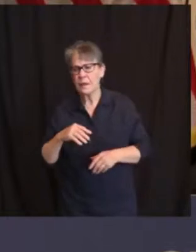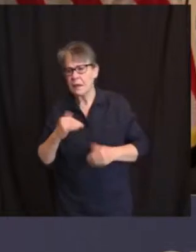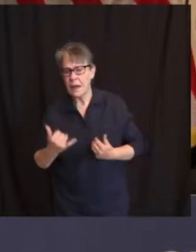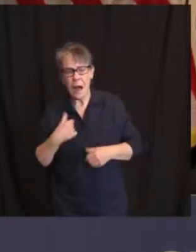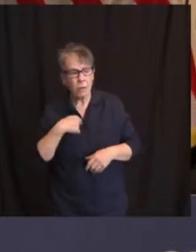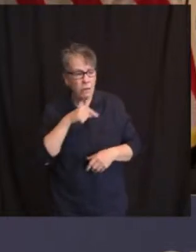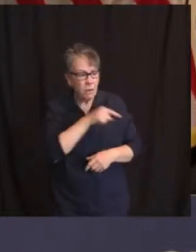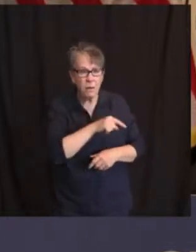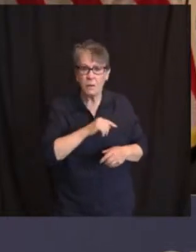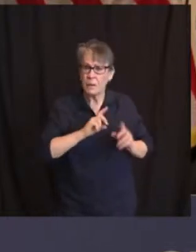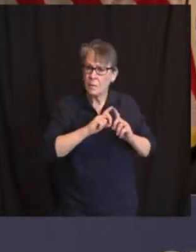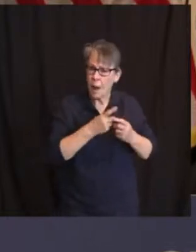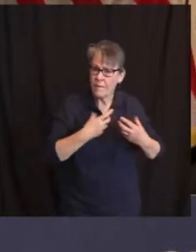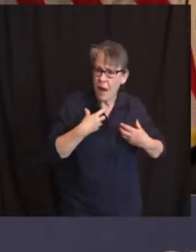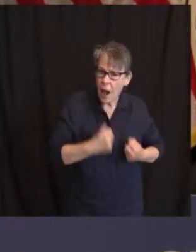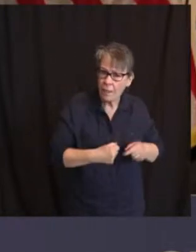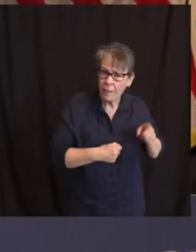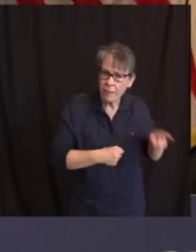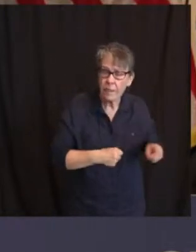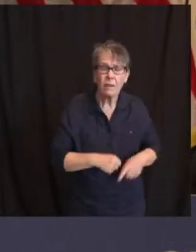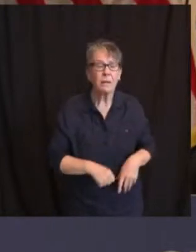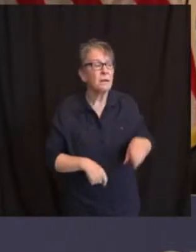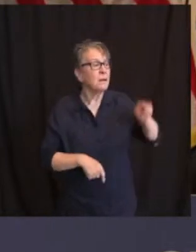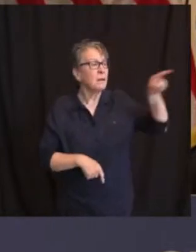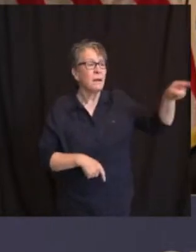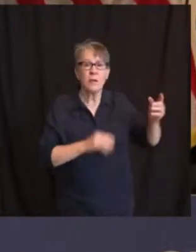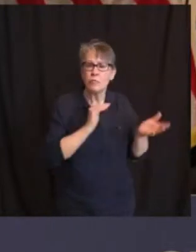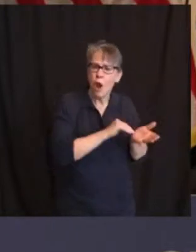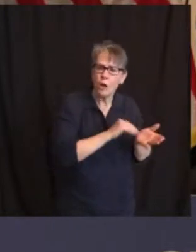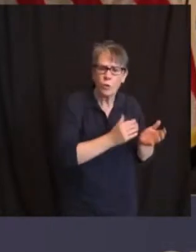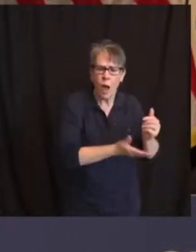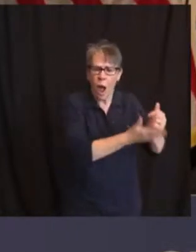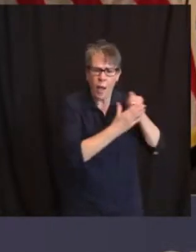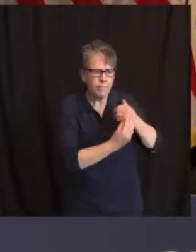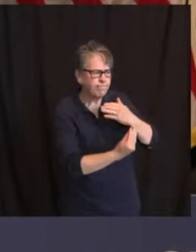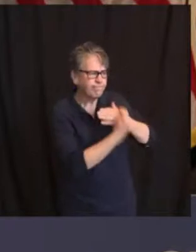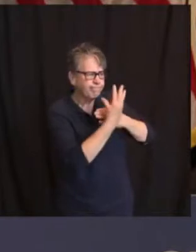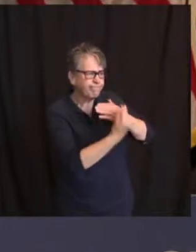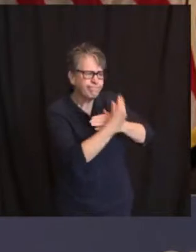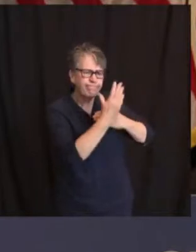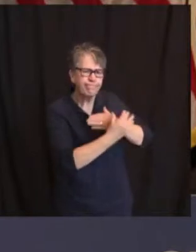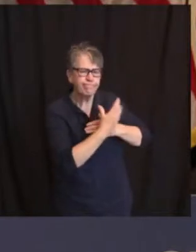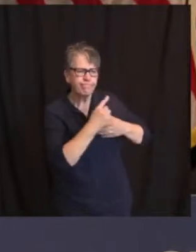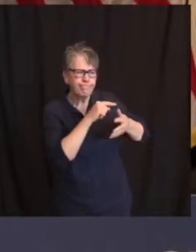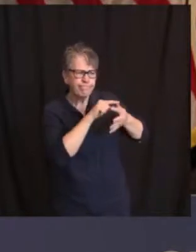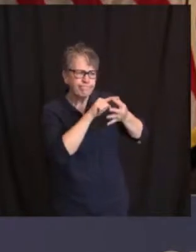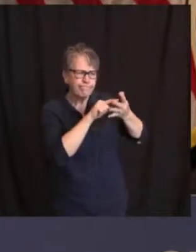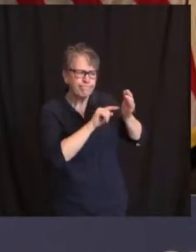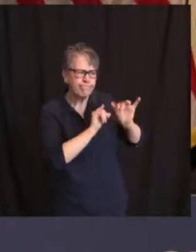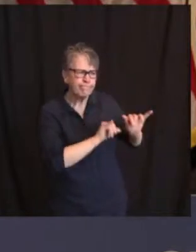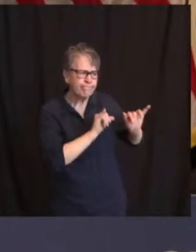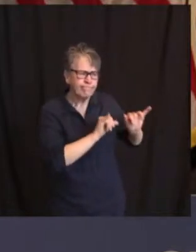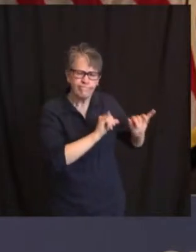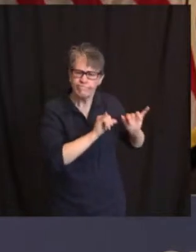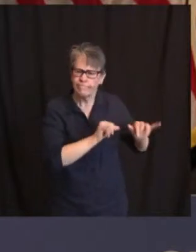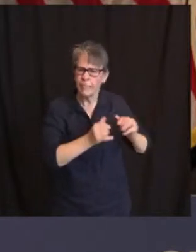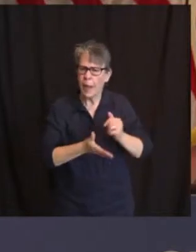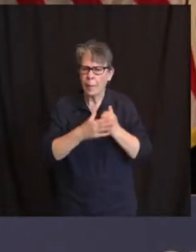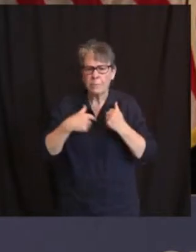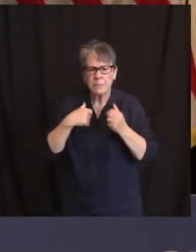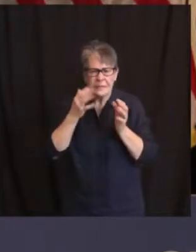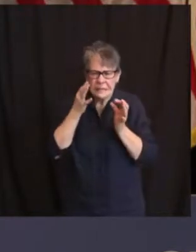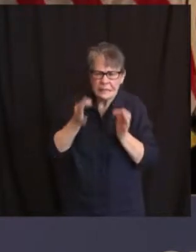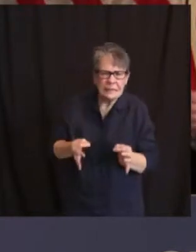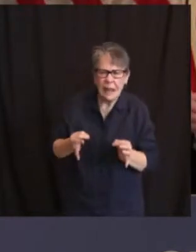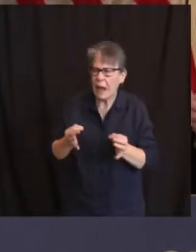on the phone explicitly on some of this with Dr. Birx yesterday. And so we think the steps we're taking